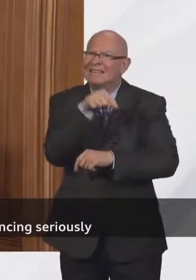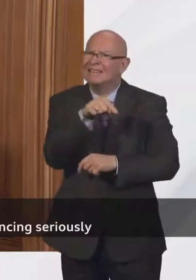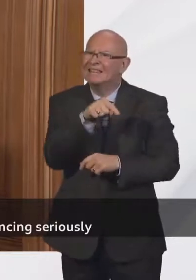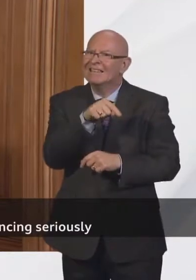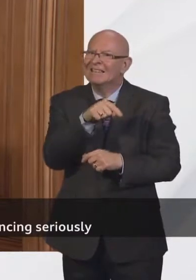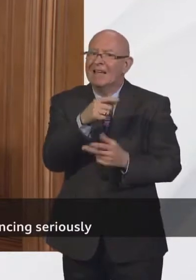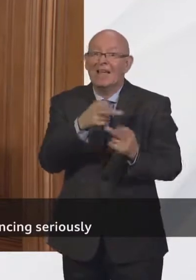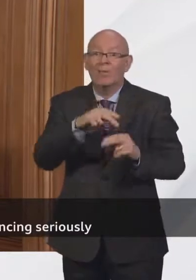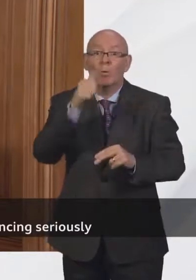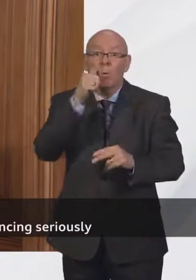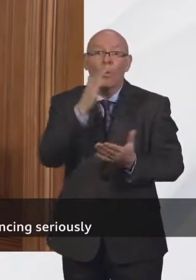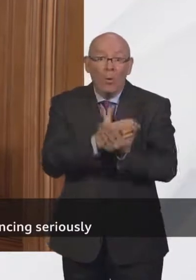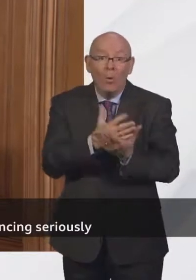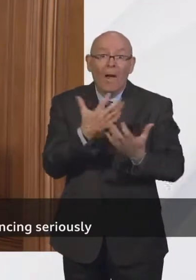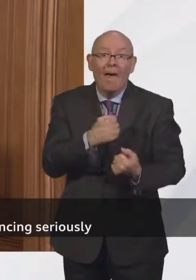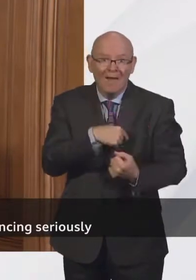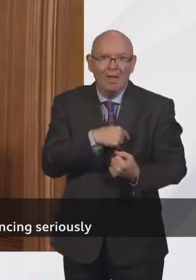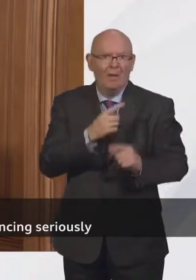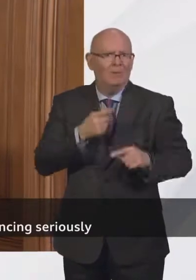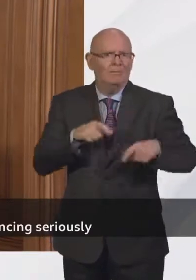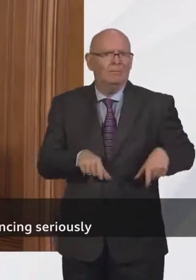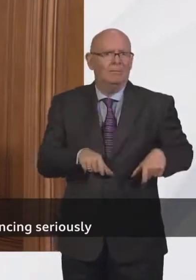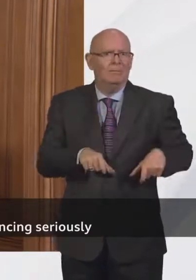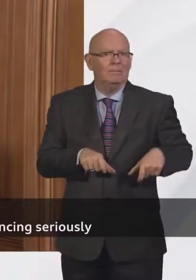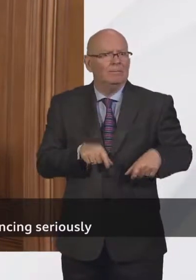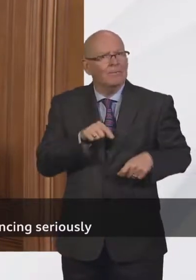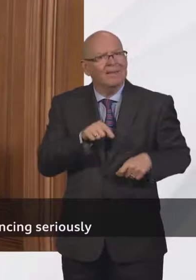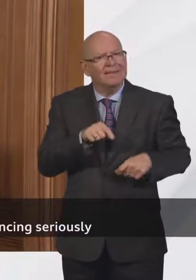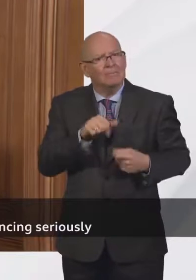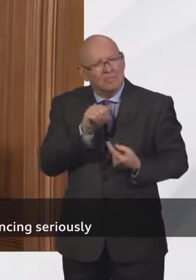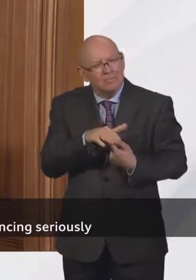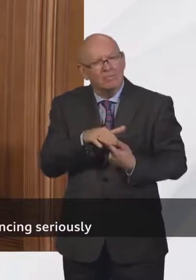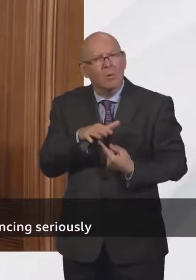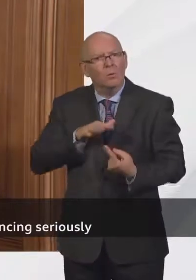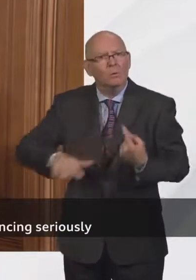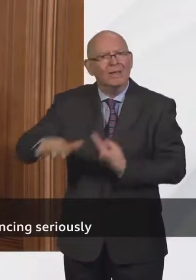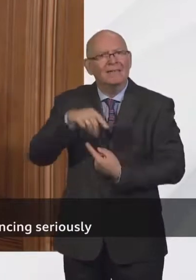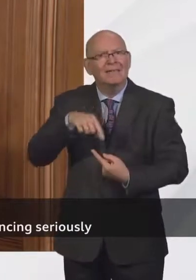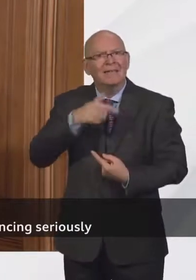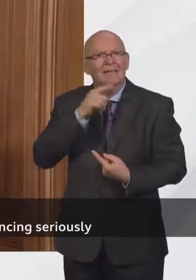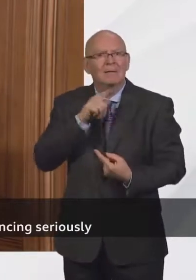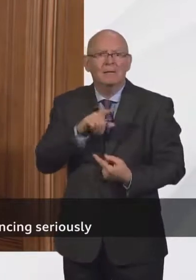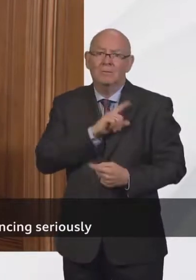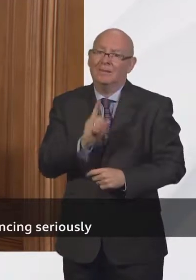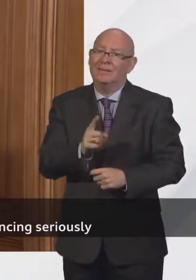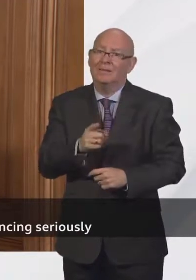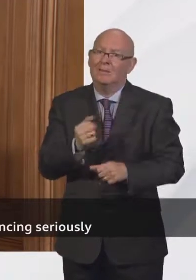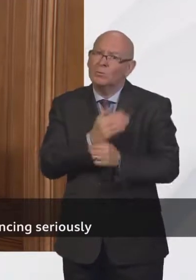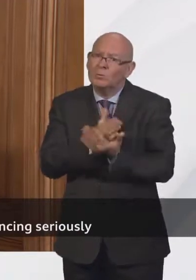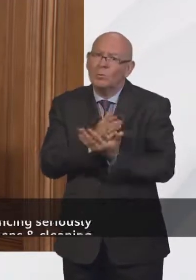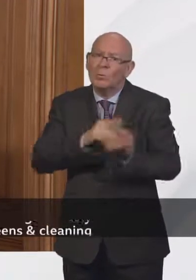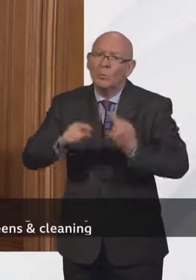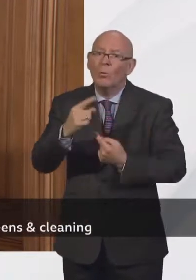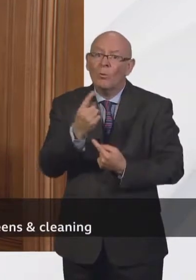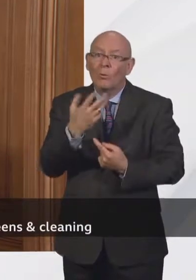I would really want to stress the importance of people engaging seriously with this. And Baroness Harding, Dido Harding,